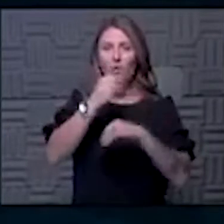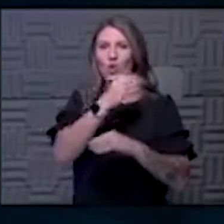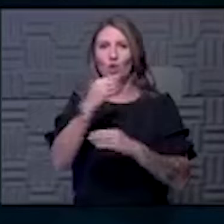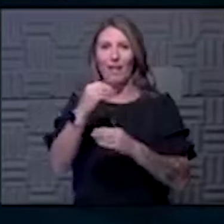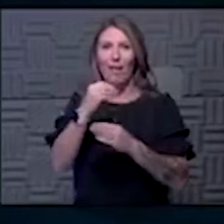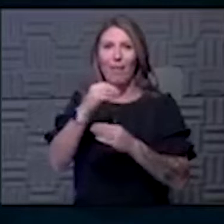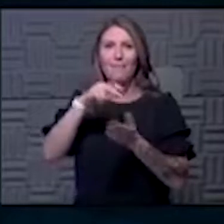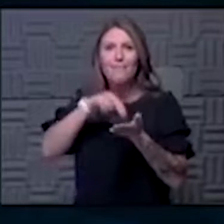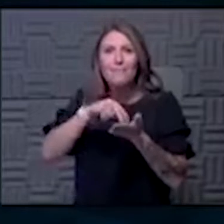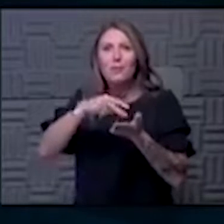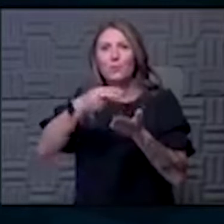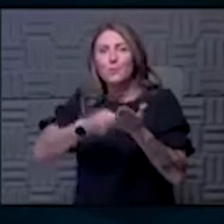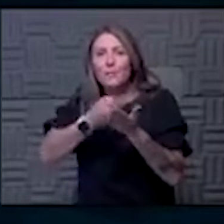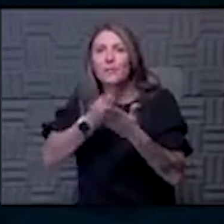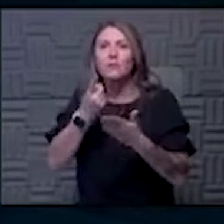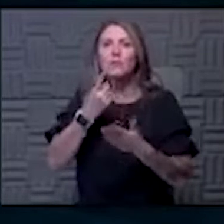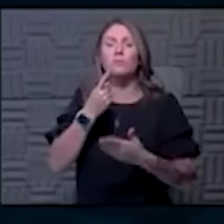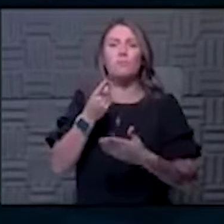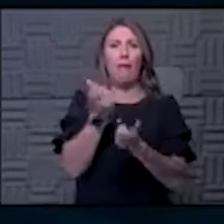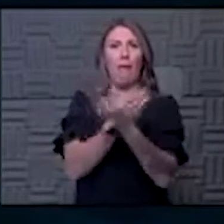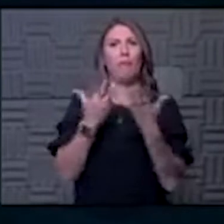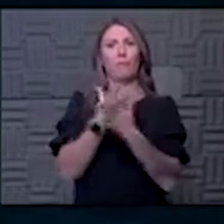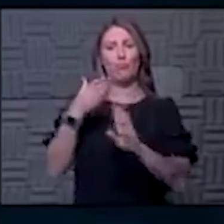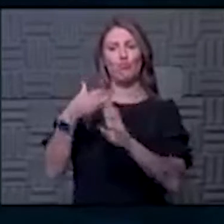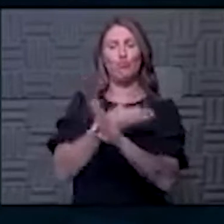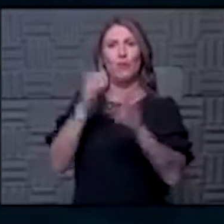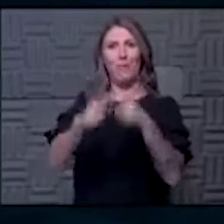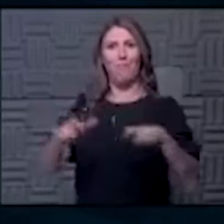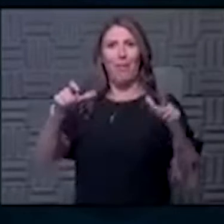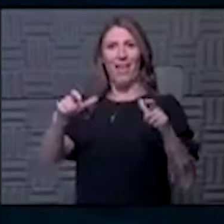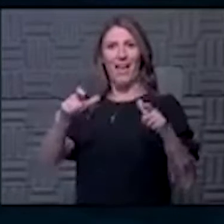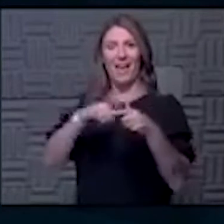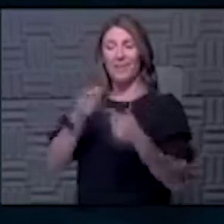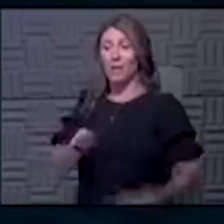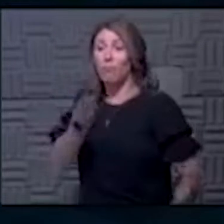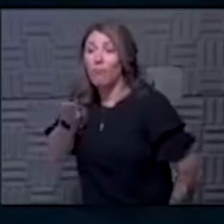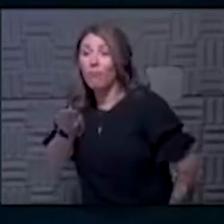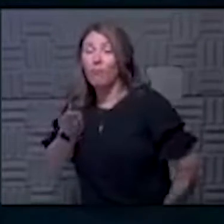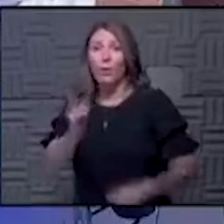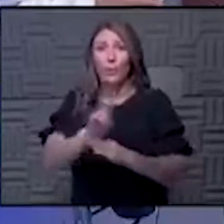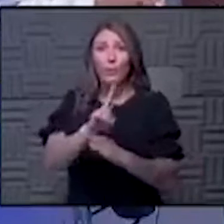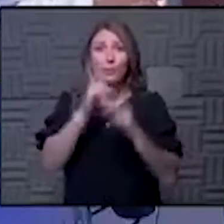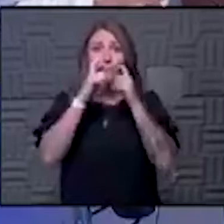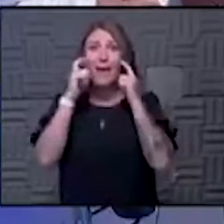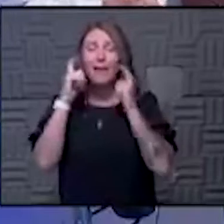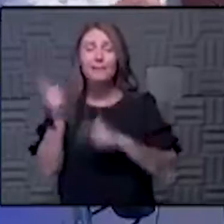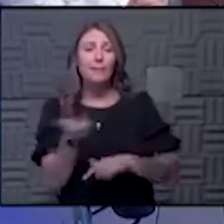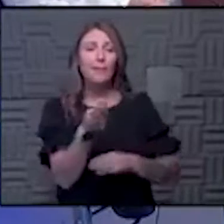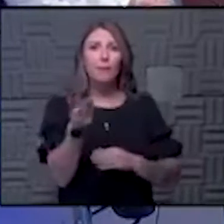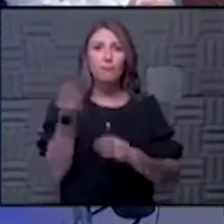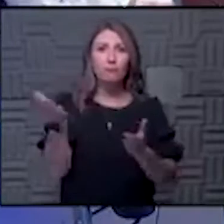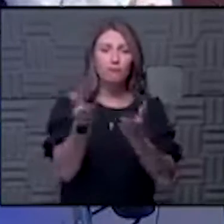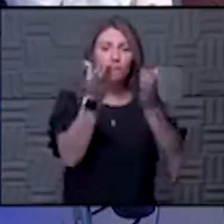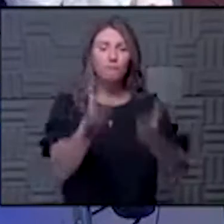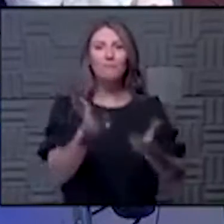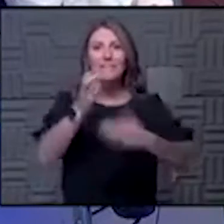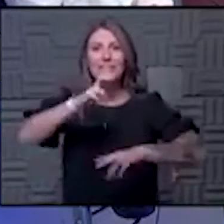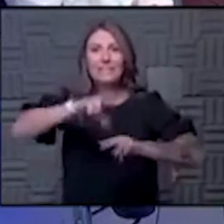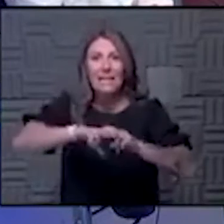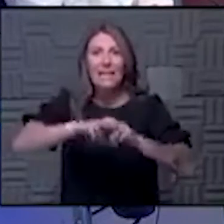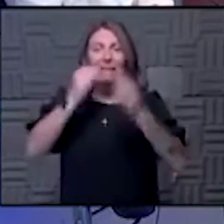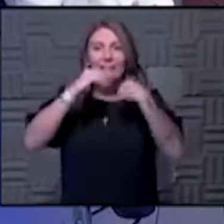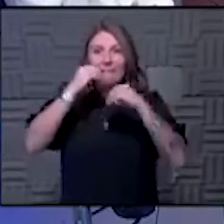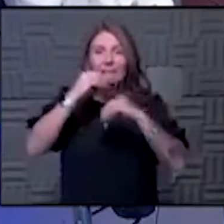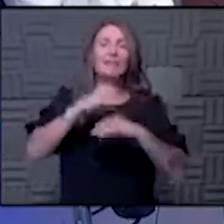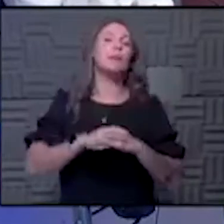plate your dinner for you, and everybody has their masks on, then you can go sit down and eat. Yeah, when we think about a traditional Thanksgiving dinner, if you've got a lot